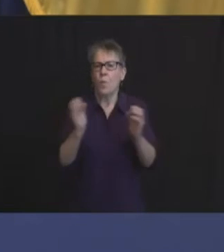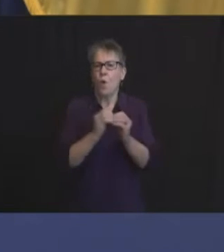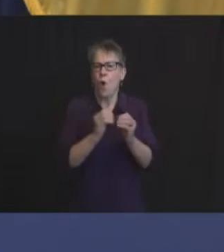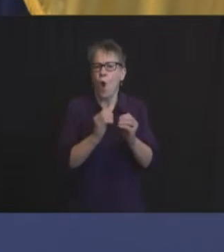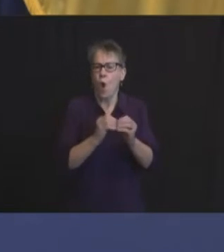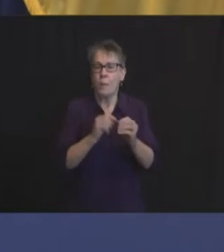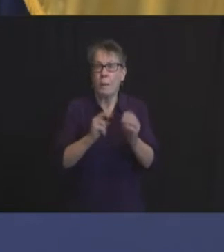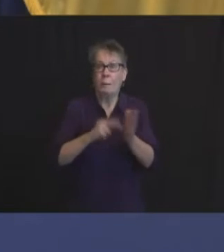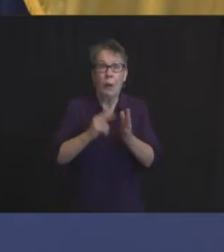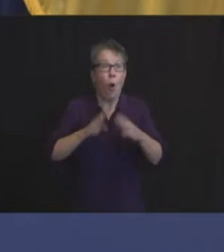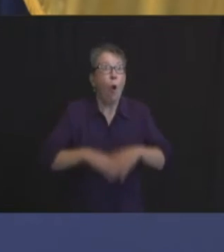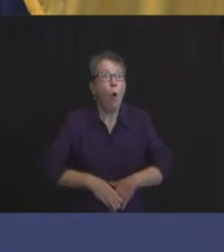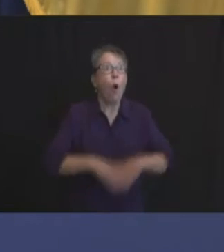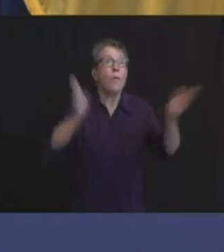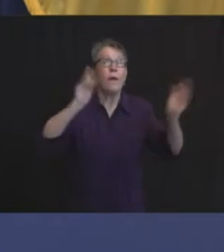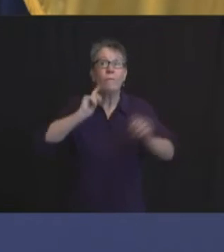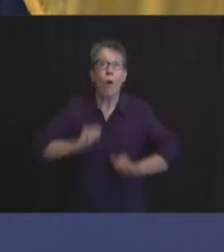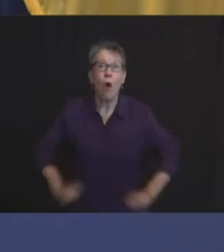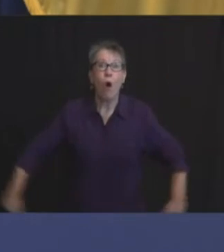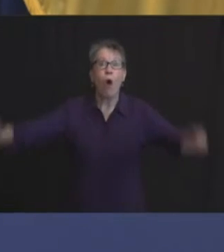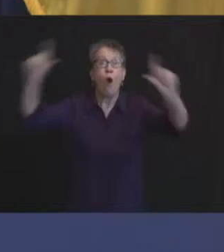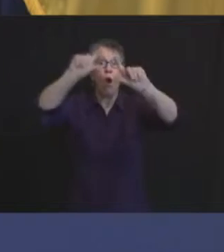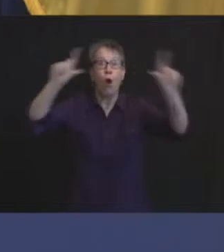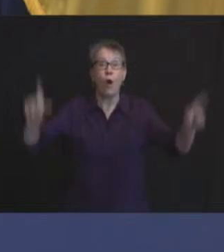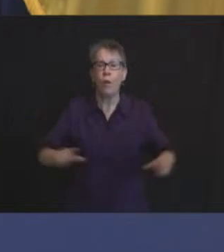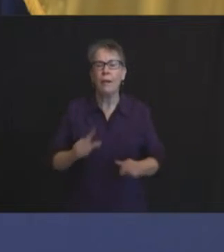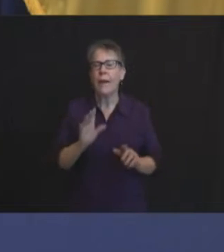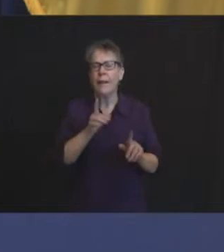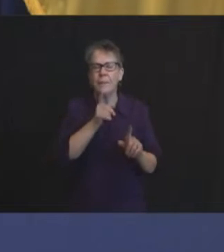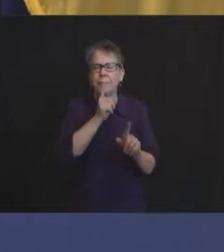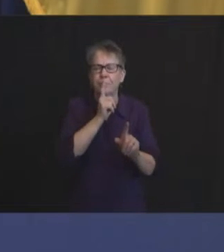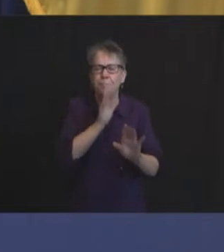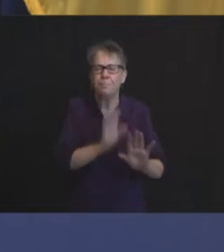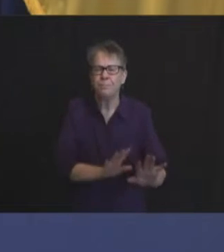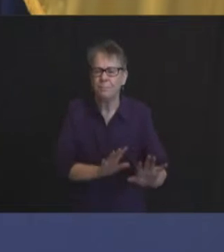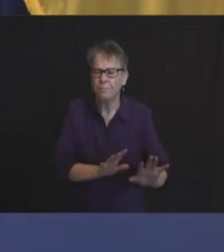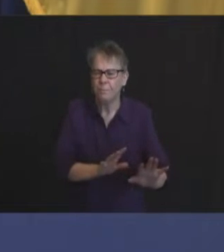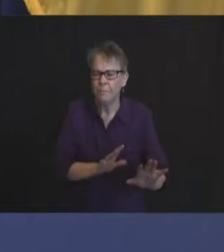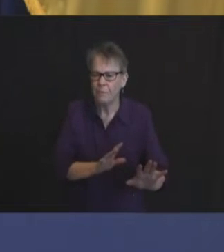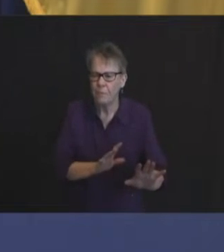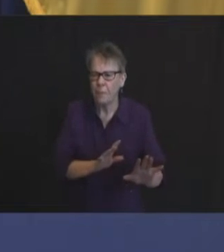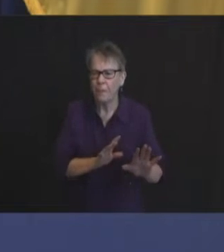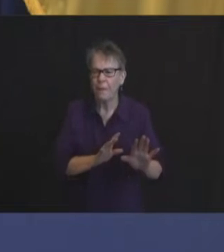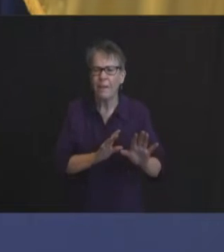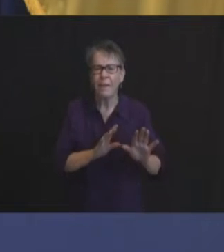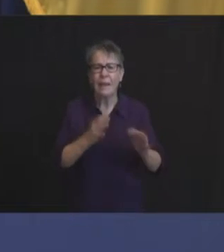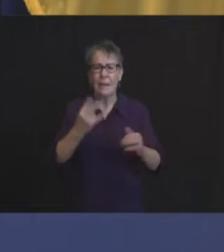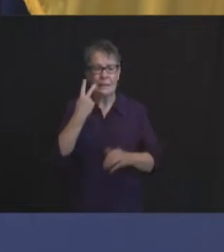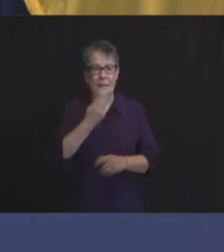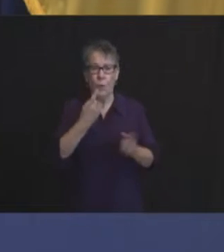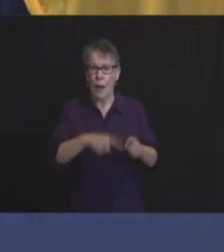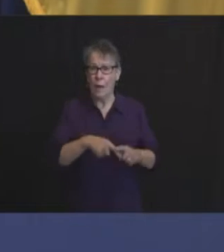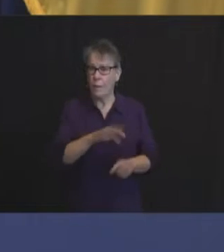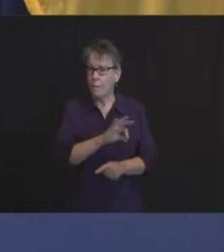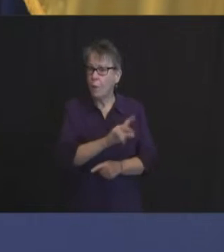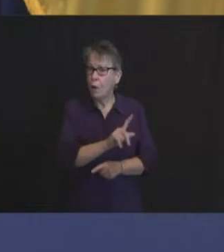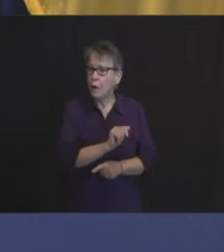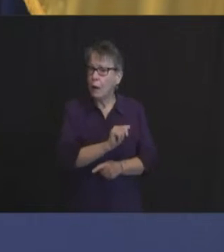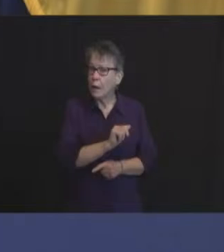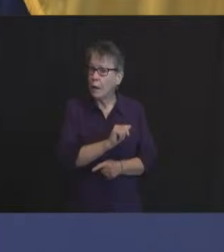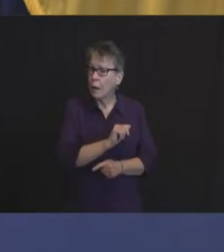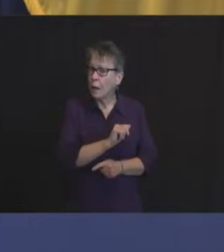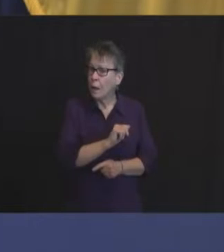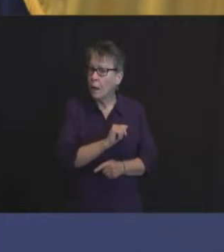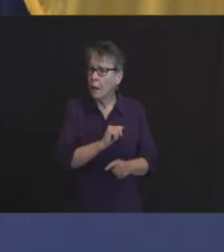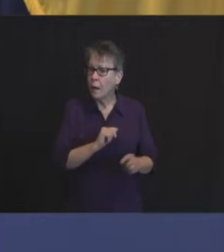in Florida, where people are literally camping out all night in the cold, waiting, and then getting there and